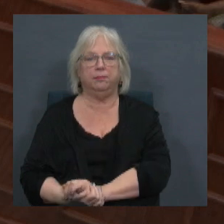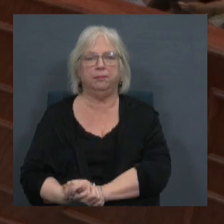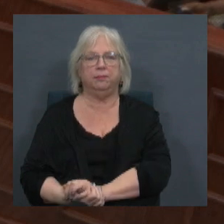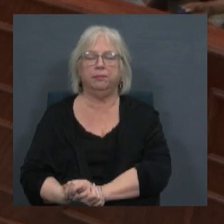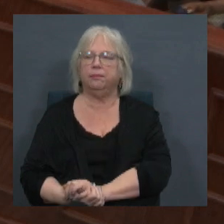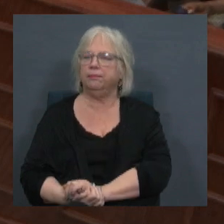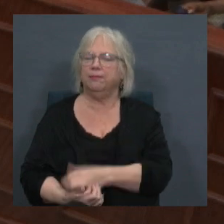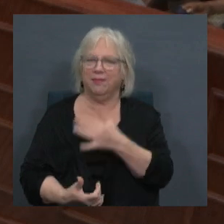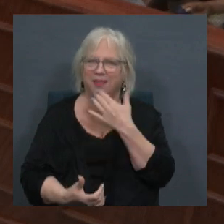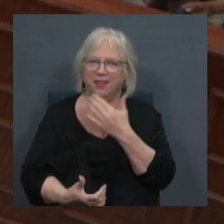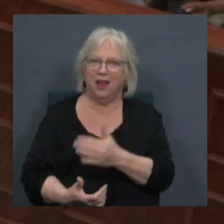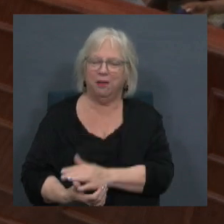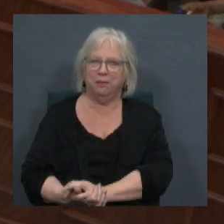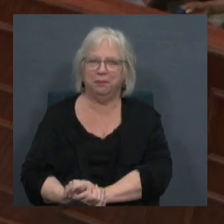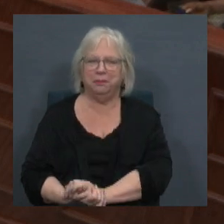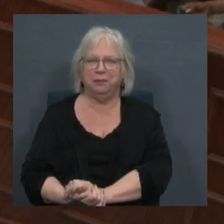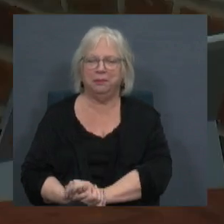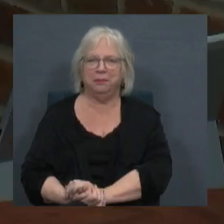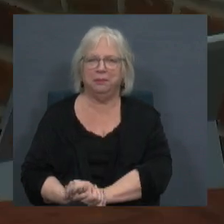Thank you.